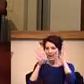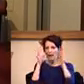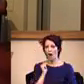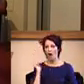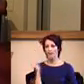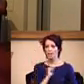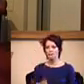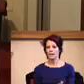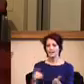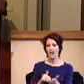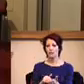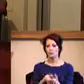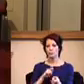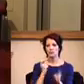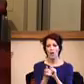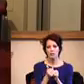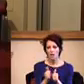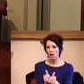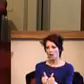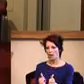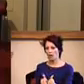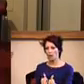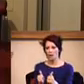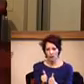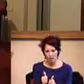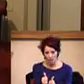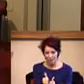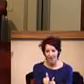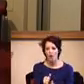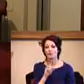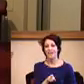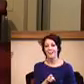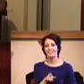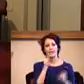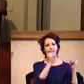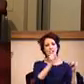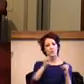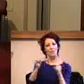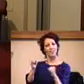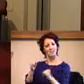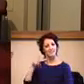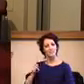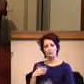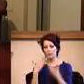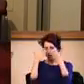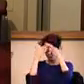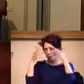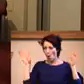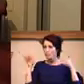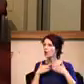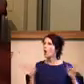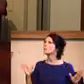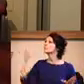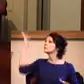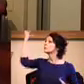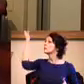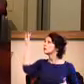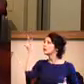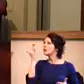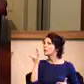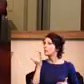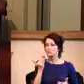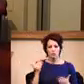we either change or we die that the reality is that each and every one of us has to be open to that freshness and to that